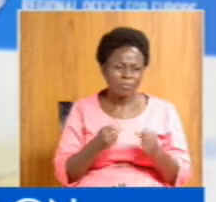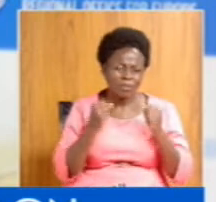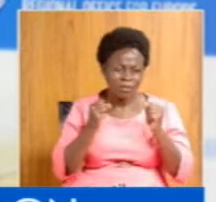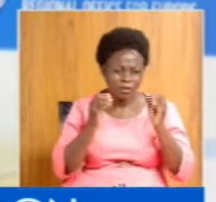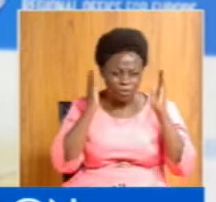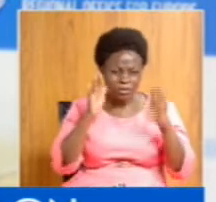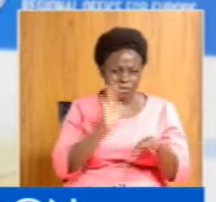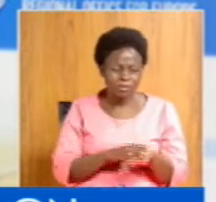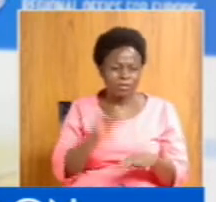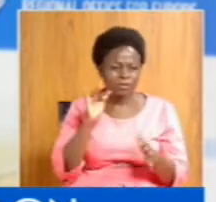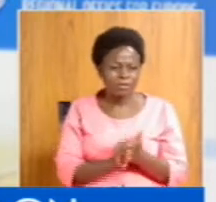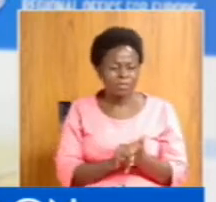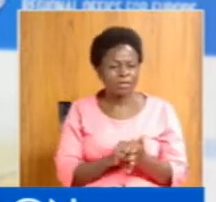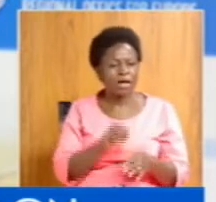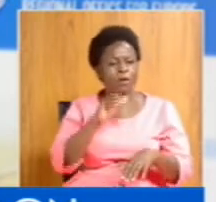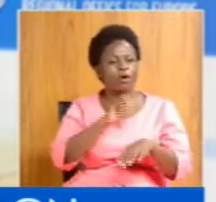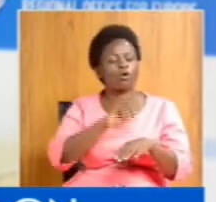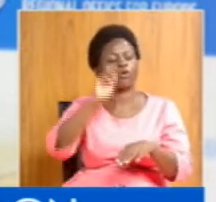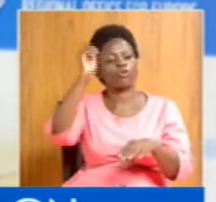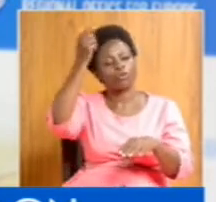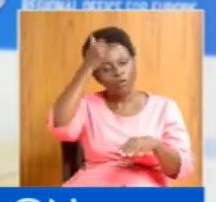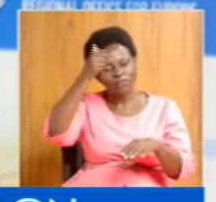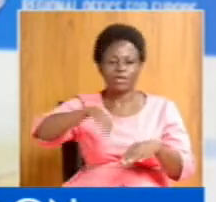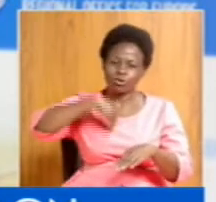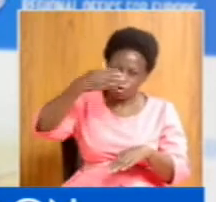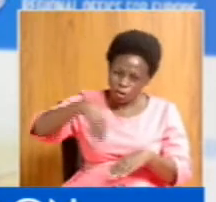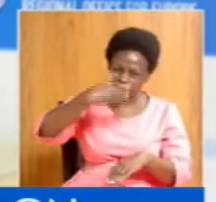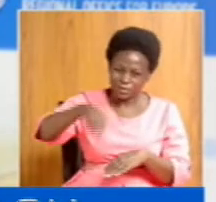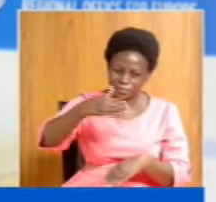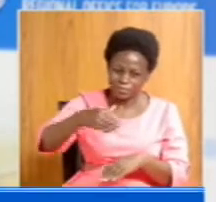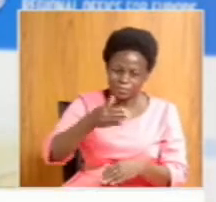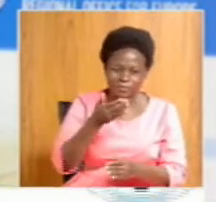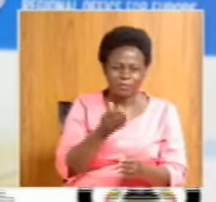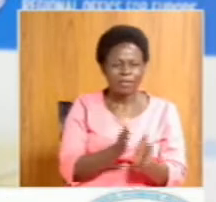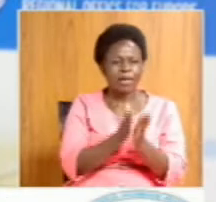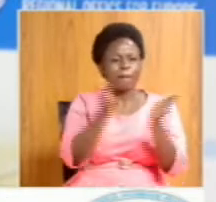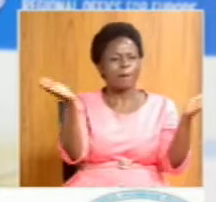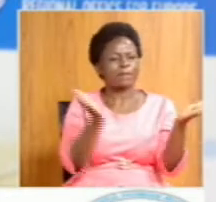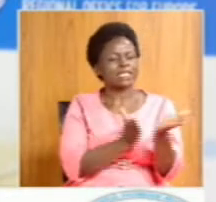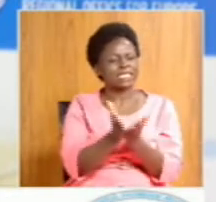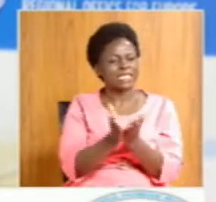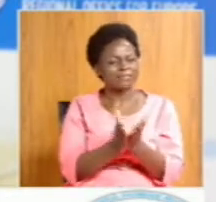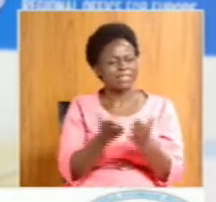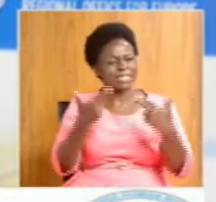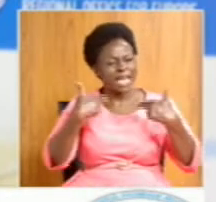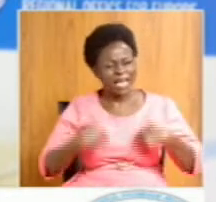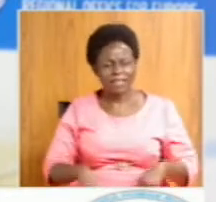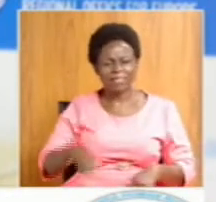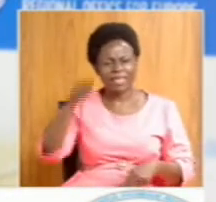commitment on that our call to government has always been public services health